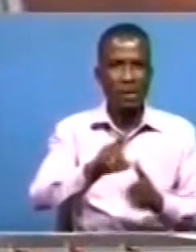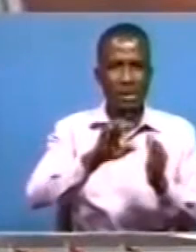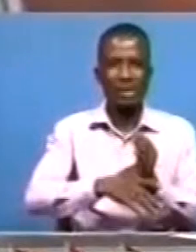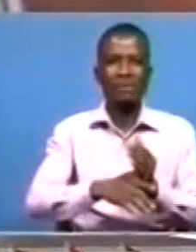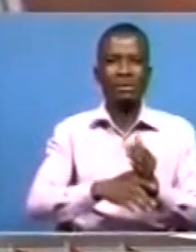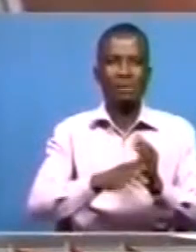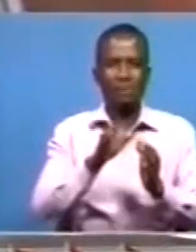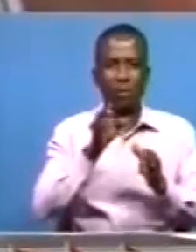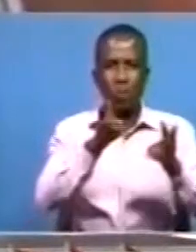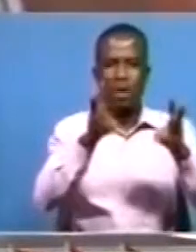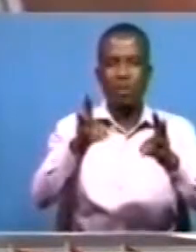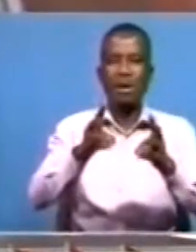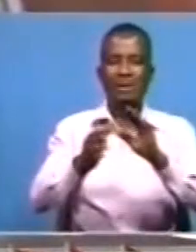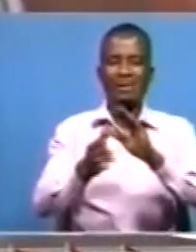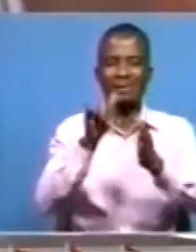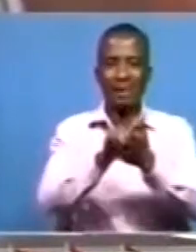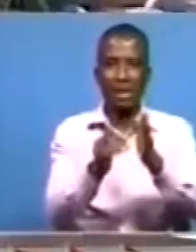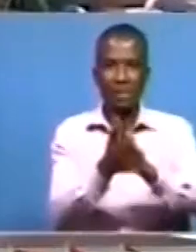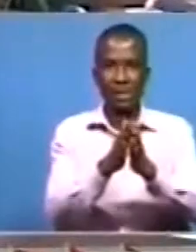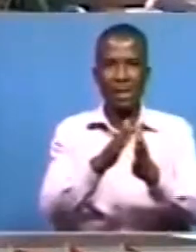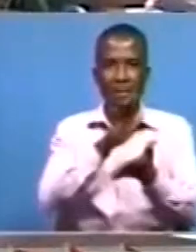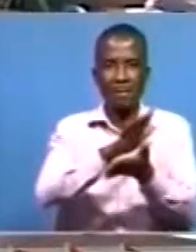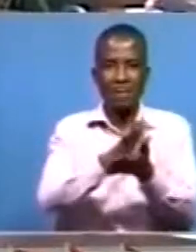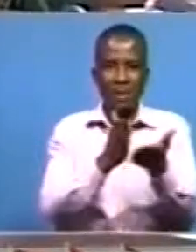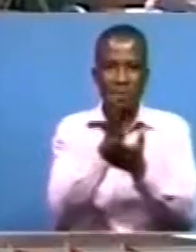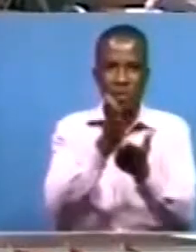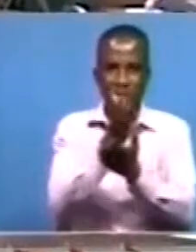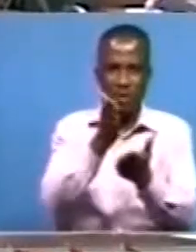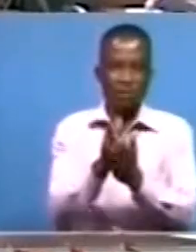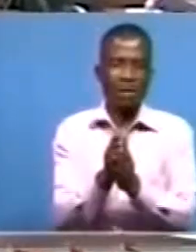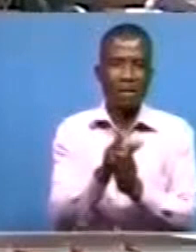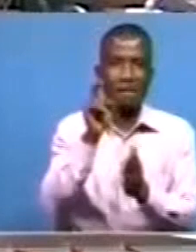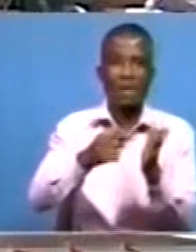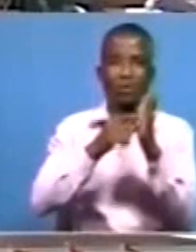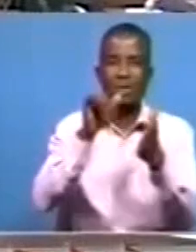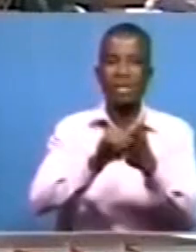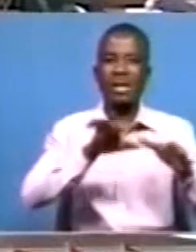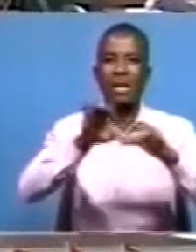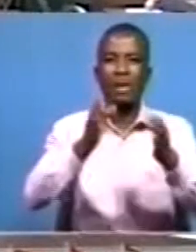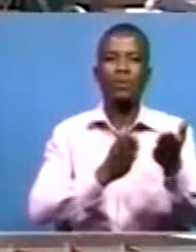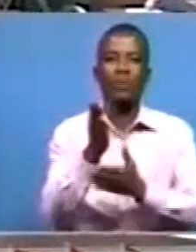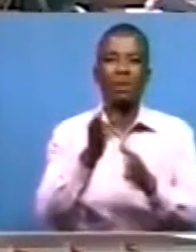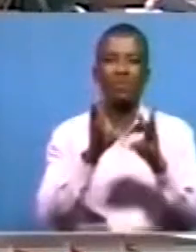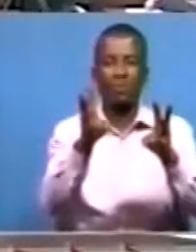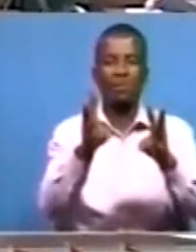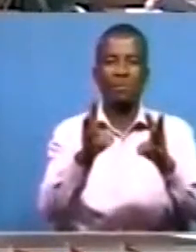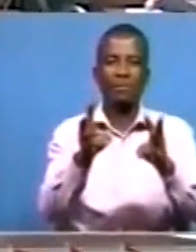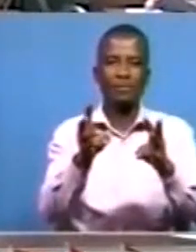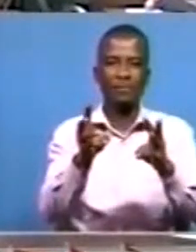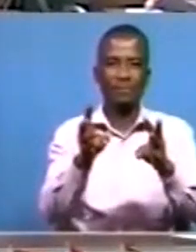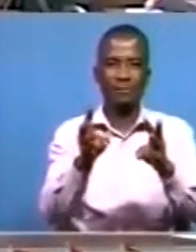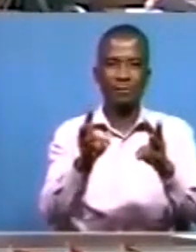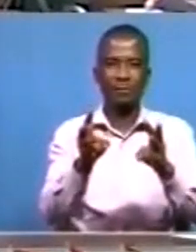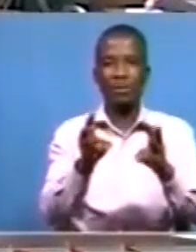promissor must have intended the promisee to act upon it, and the promisee must show that he acted on it and altered his